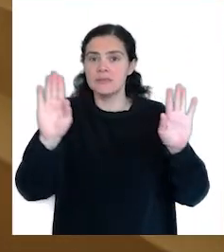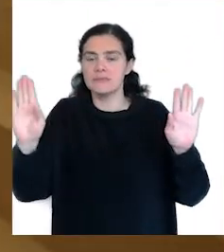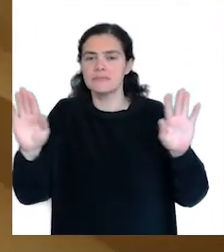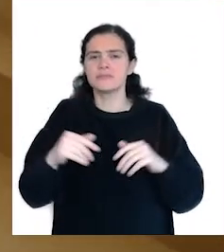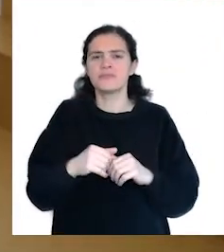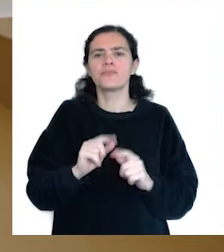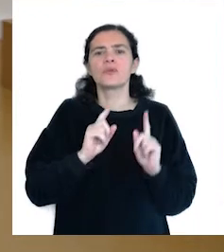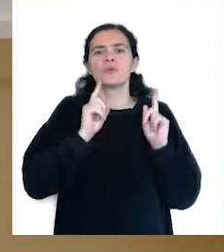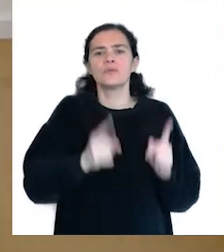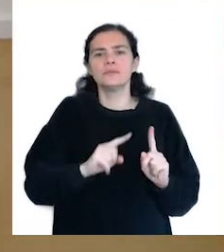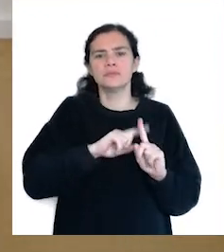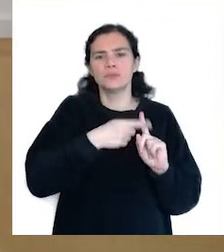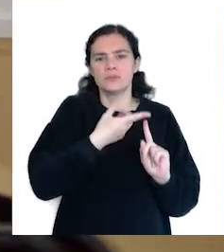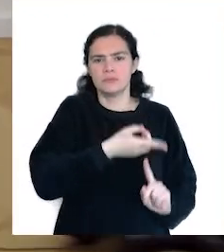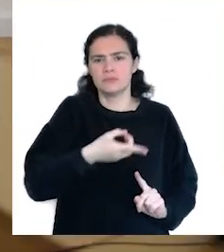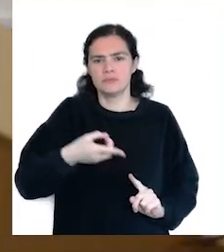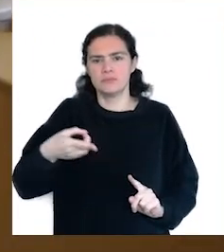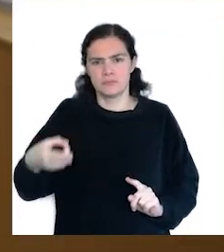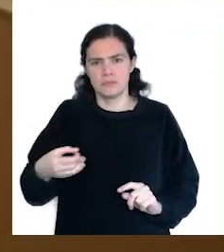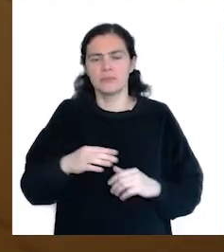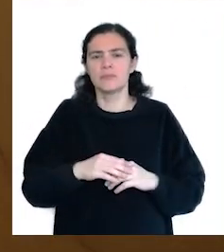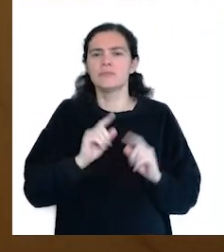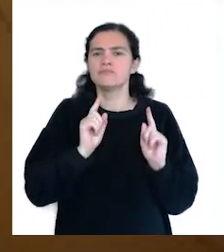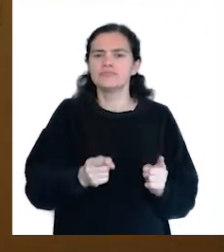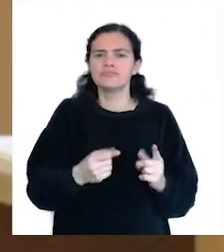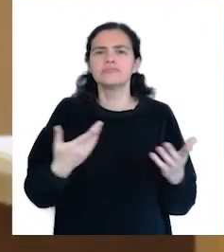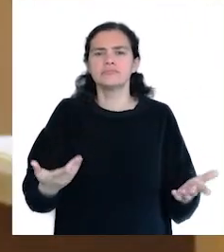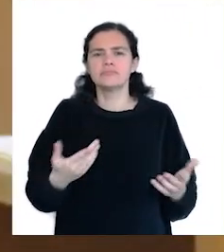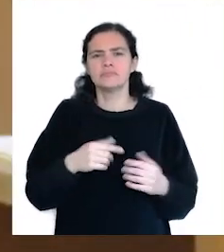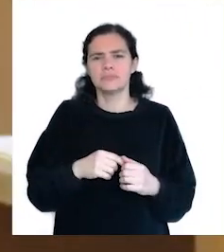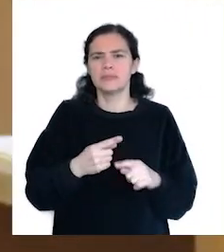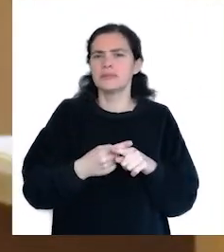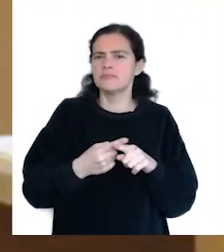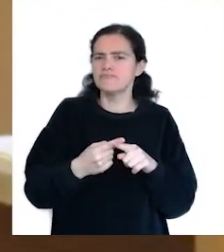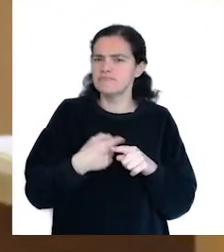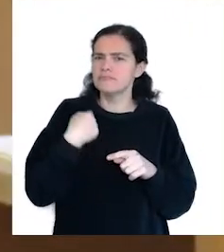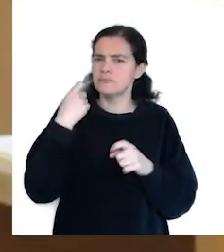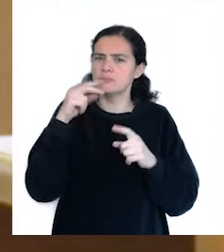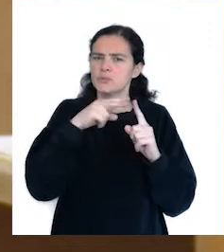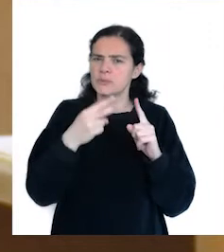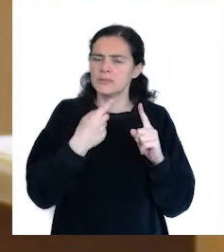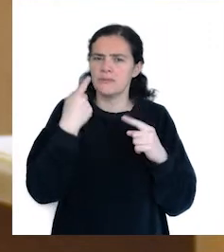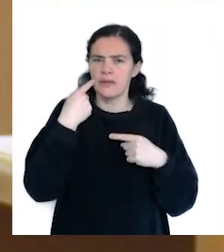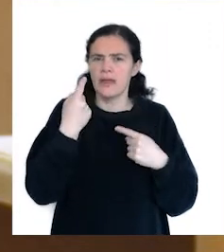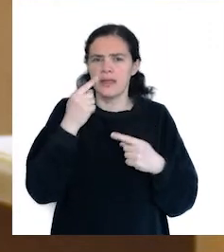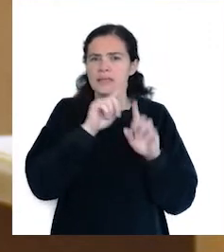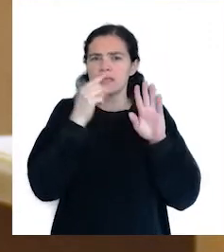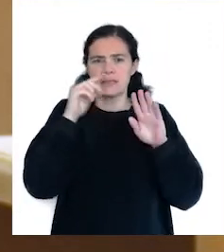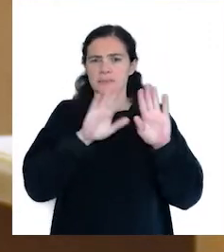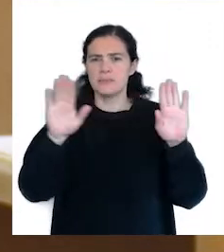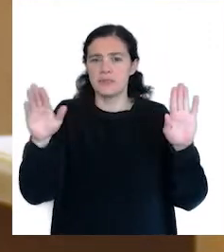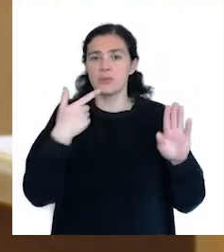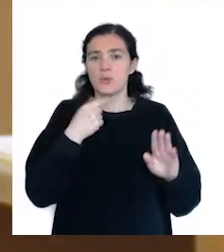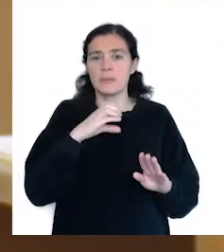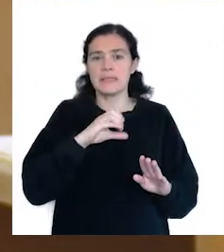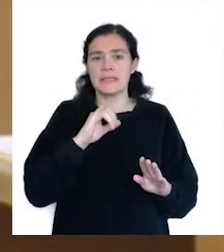if you look at this exhibition, it starts in 1999. And it starts with for me, a very interesting point, with